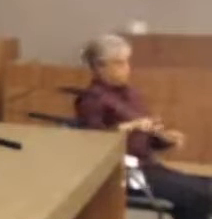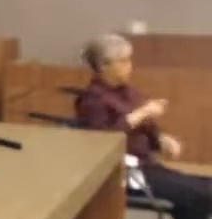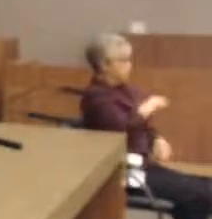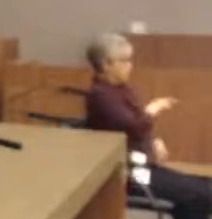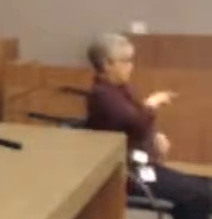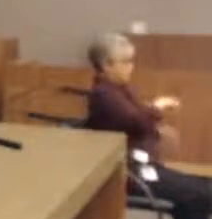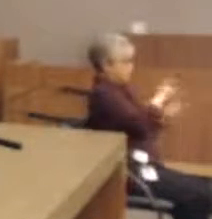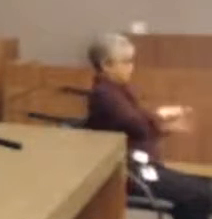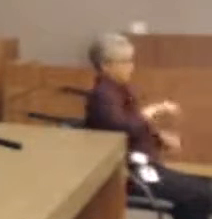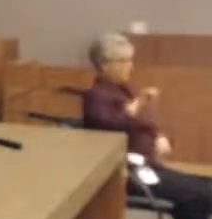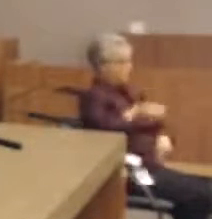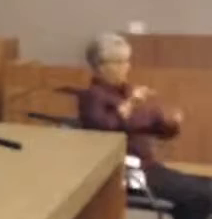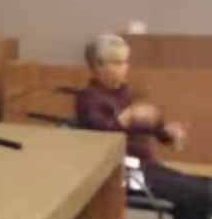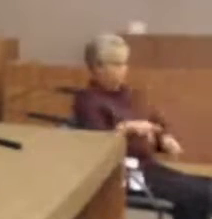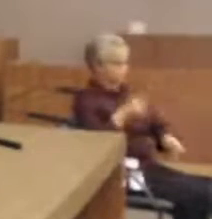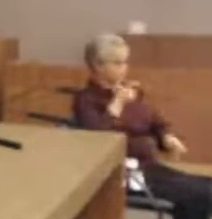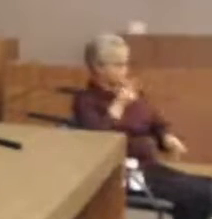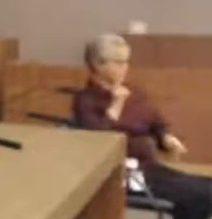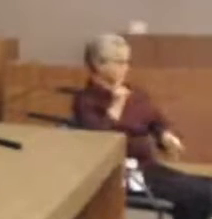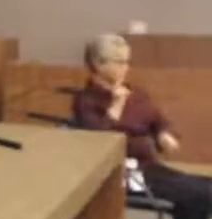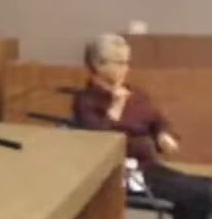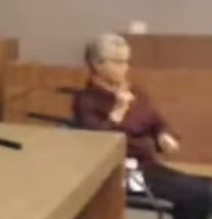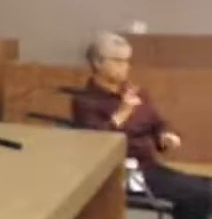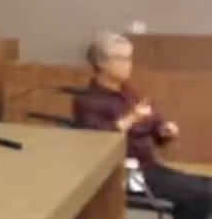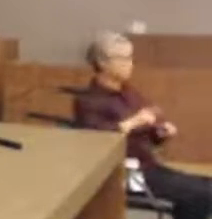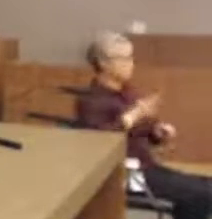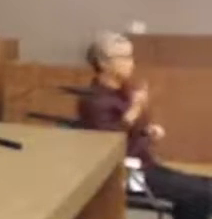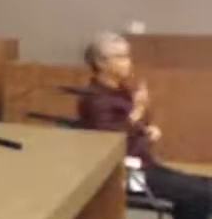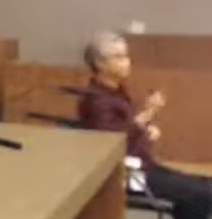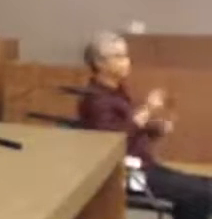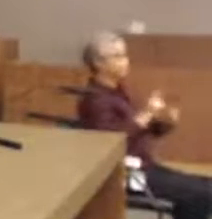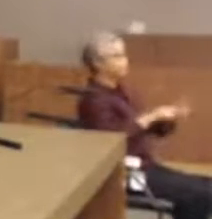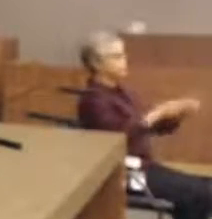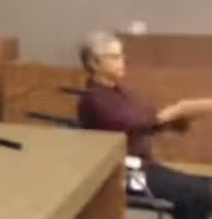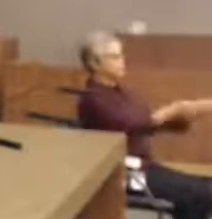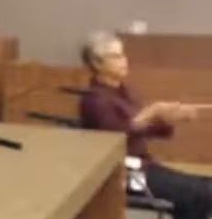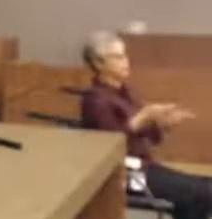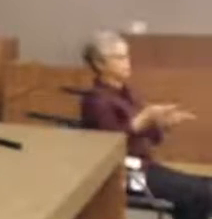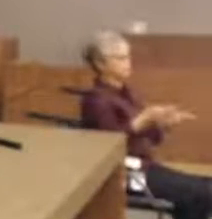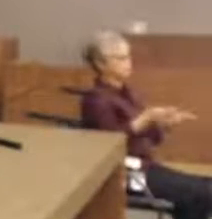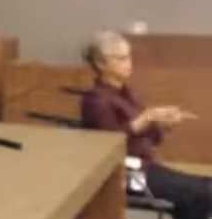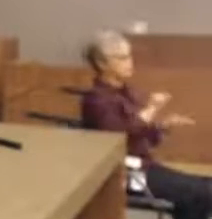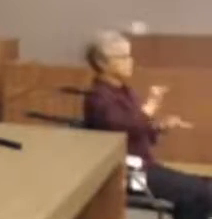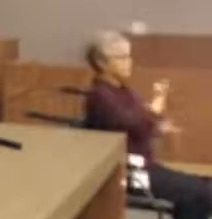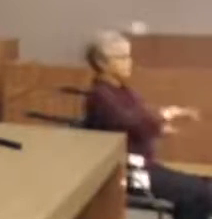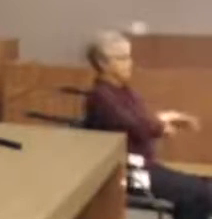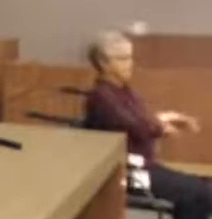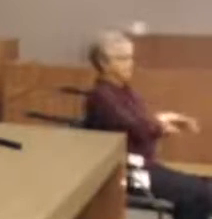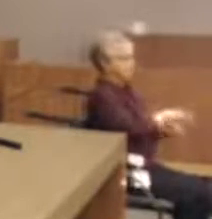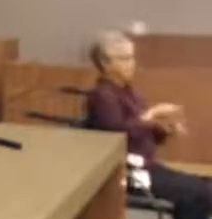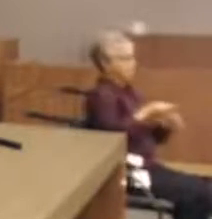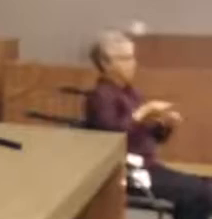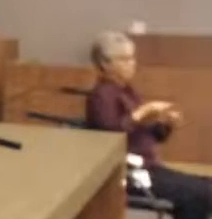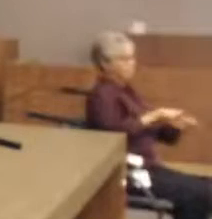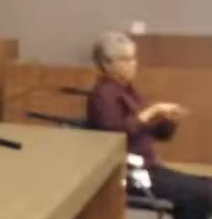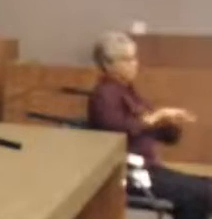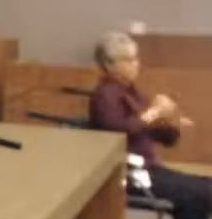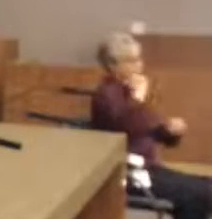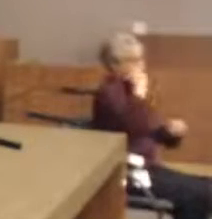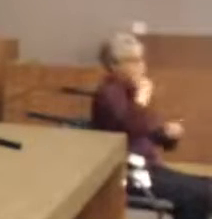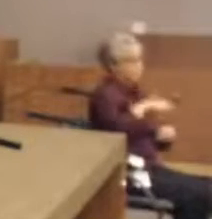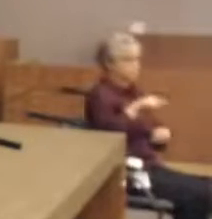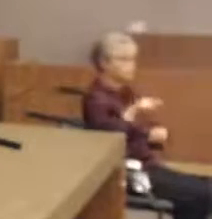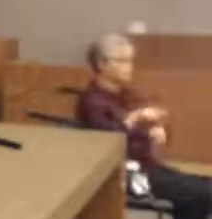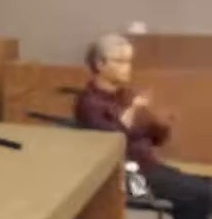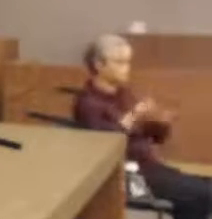places. And that all feeds shame later, because later when this person's, all those chemicals have extinguished and they're back in this brain, they